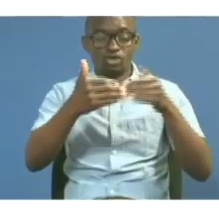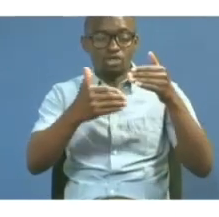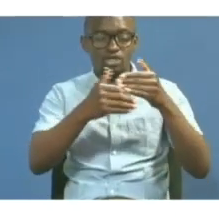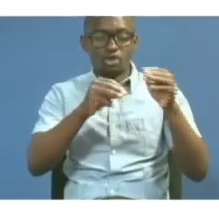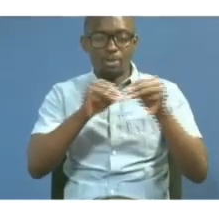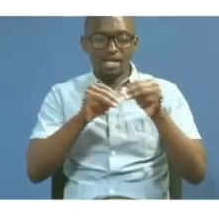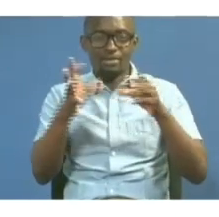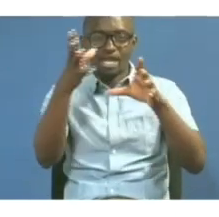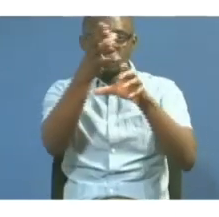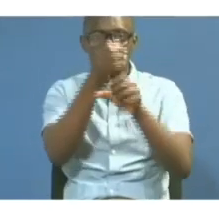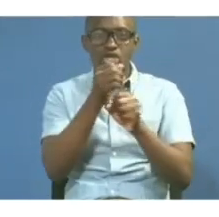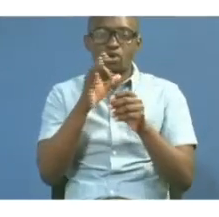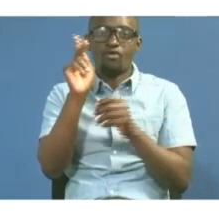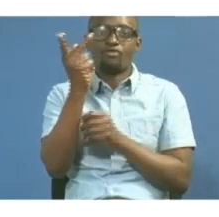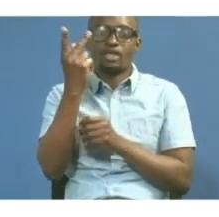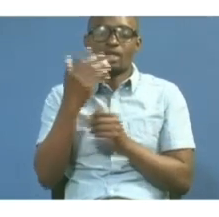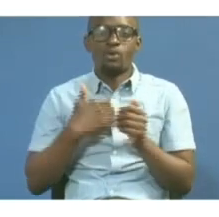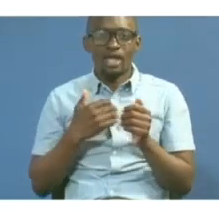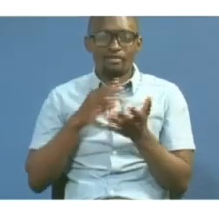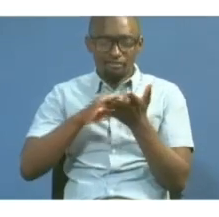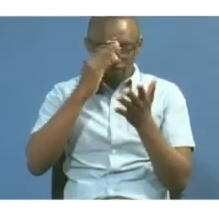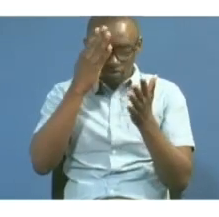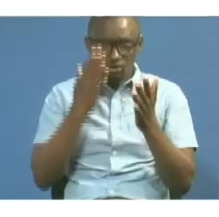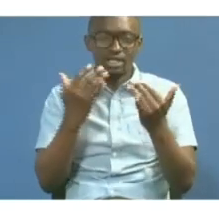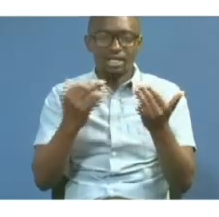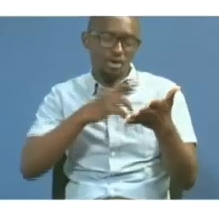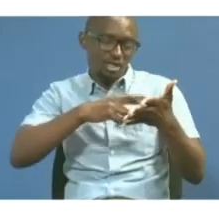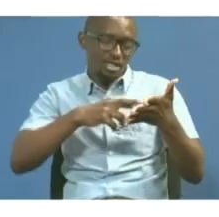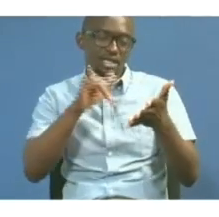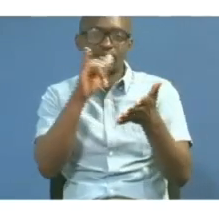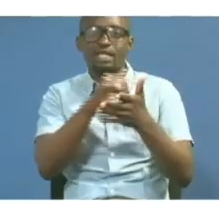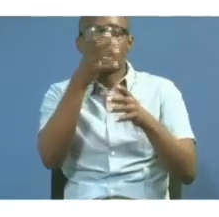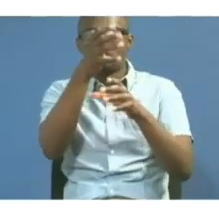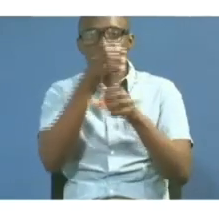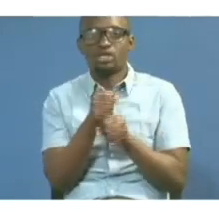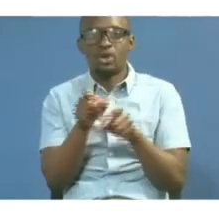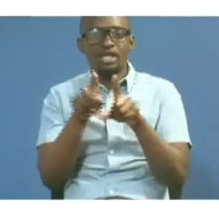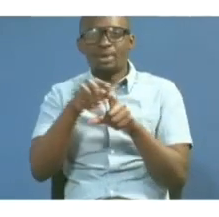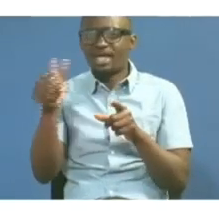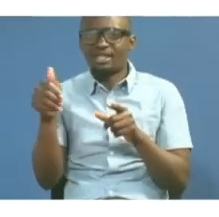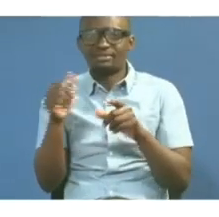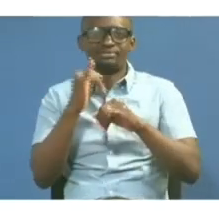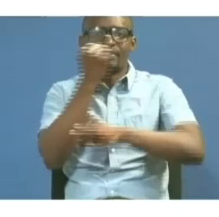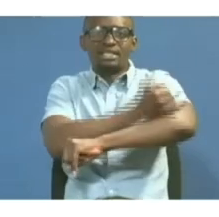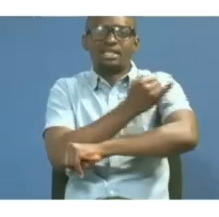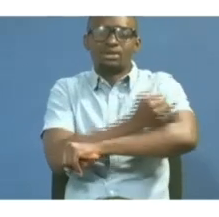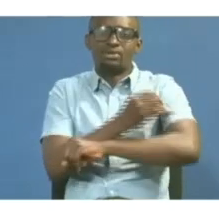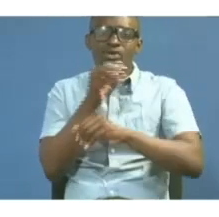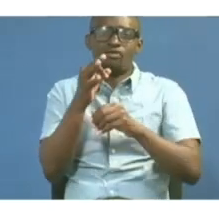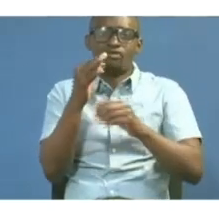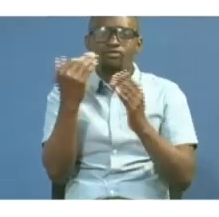the Construction Management Association of Kenya. We have our students registering in that association. We also have others